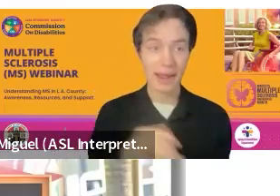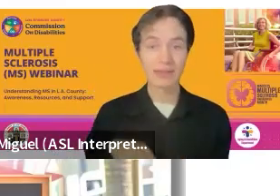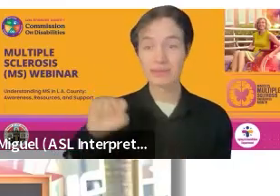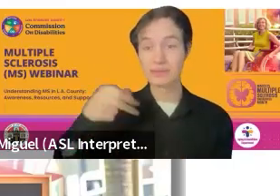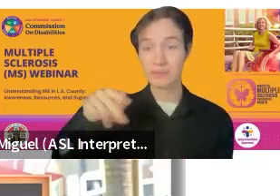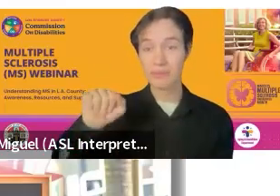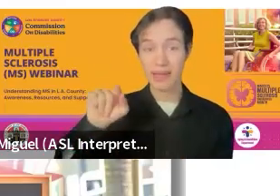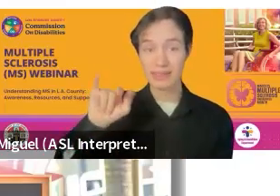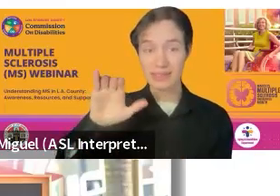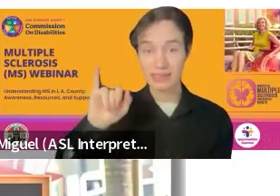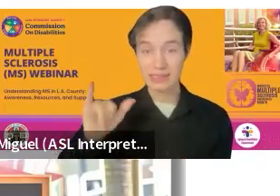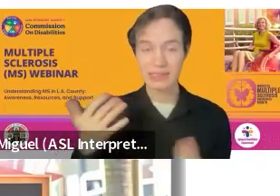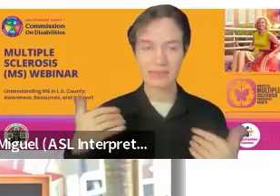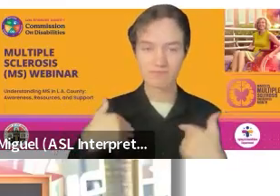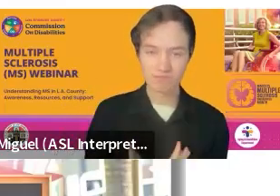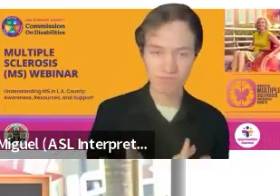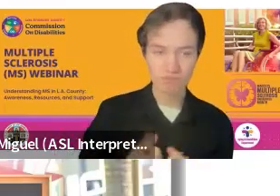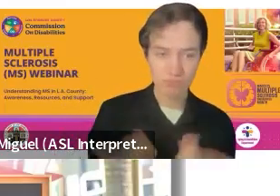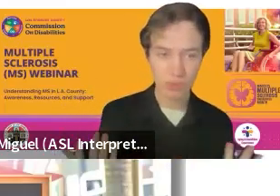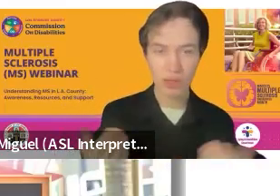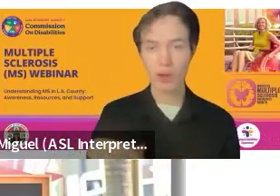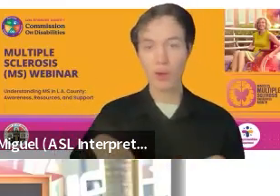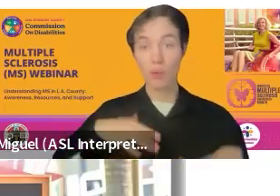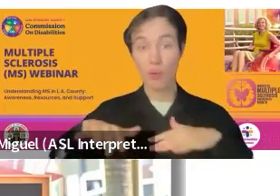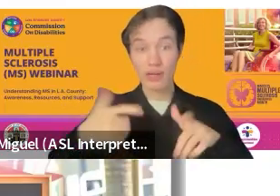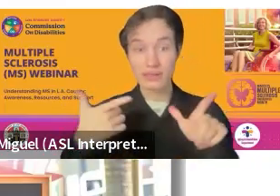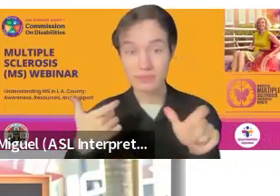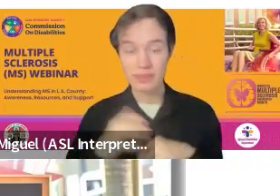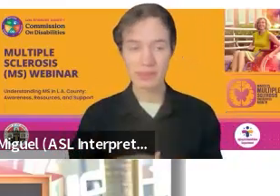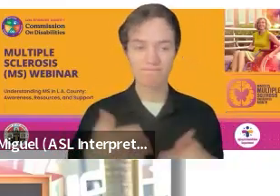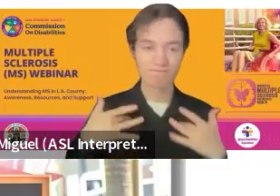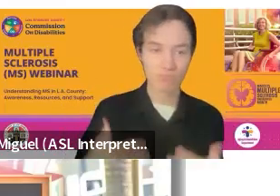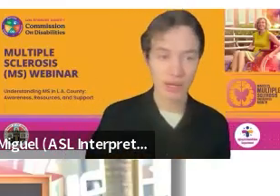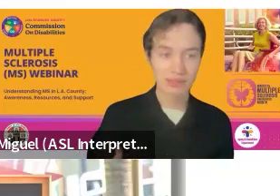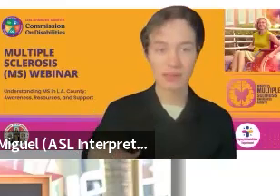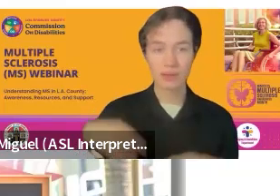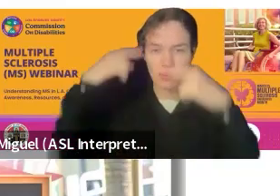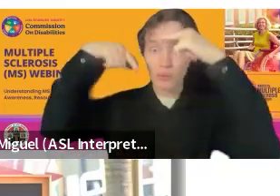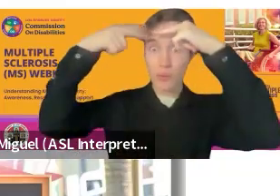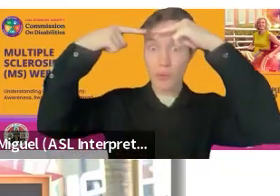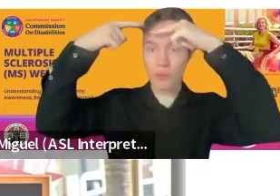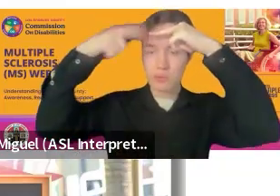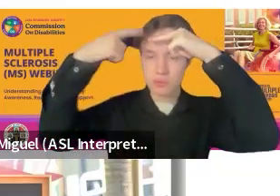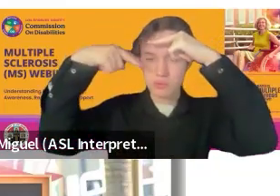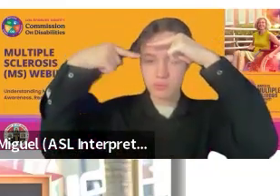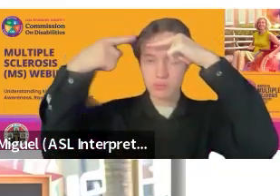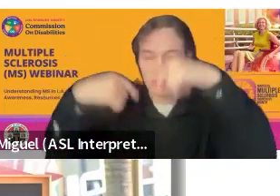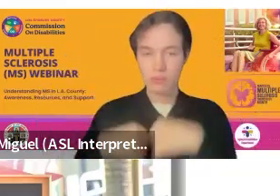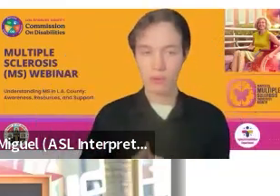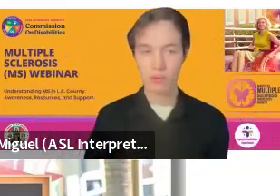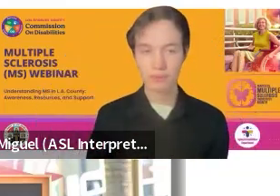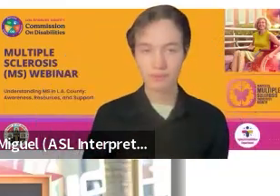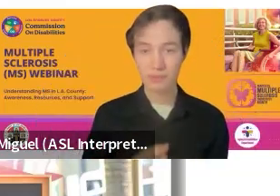speed, depression, and some of the cognitive issues that can occur with MS, such as reduced processing speed. So for these symptoms, I will